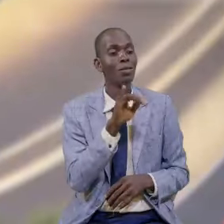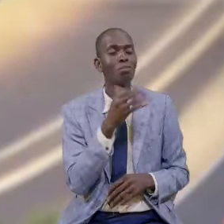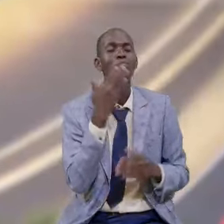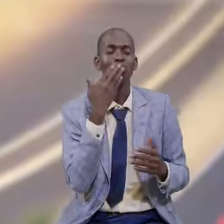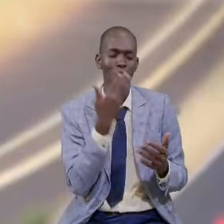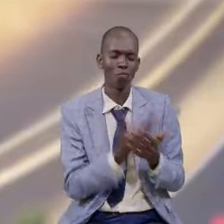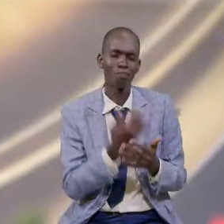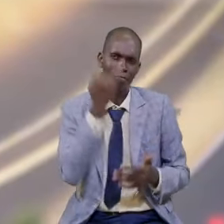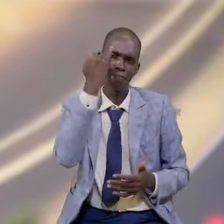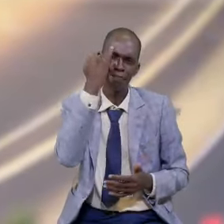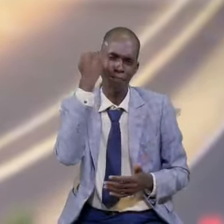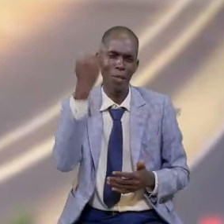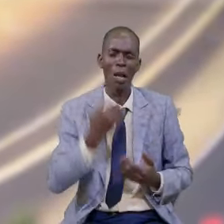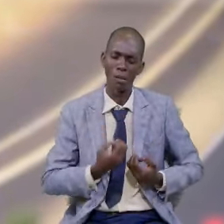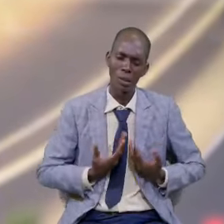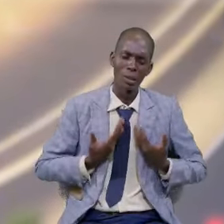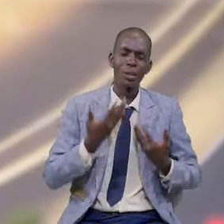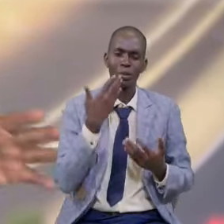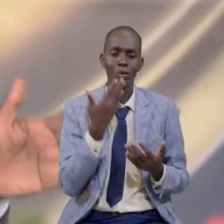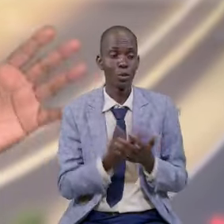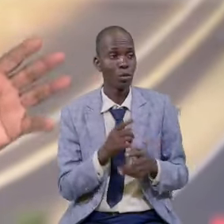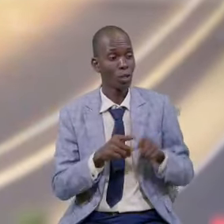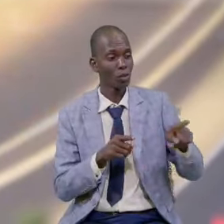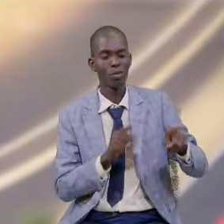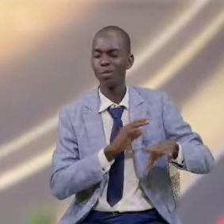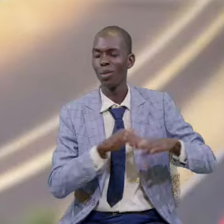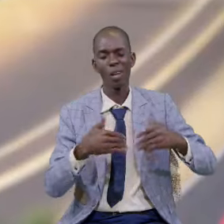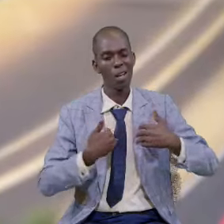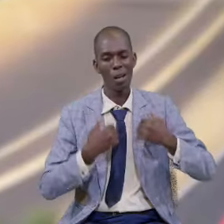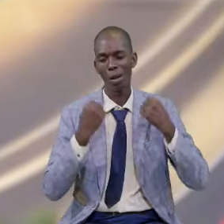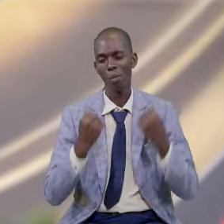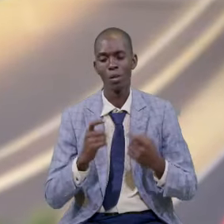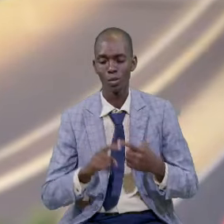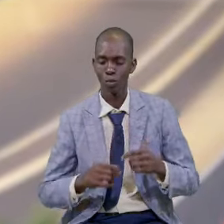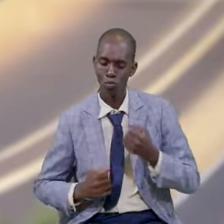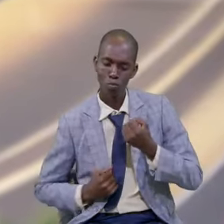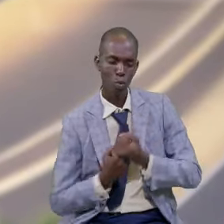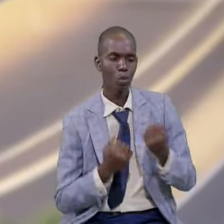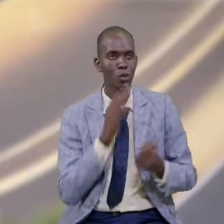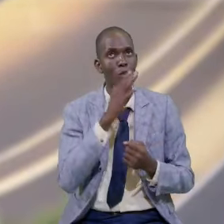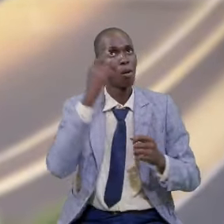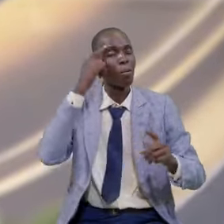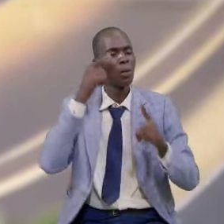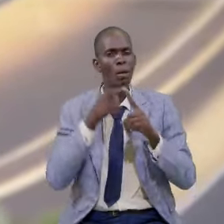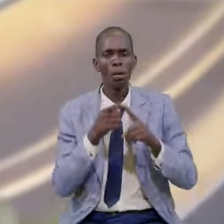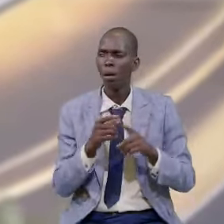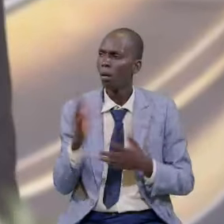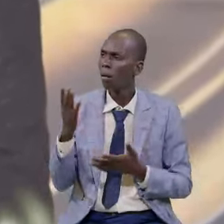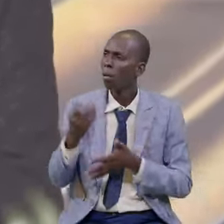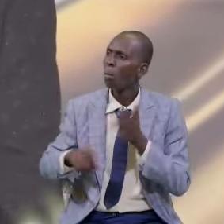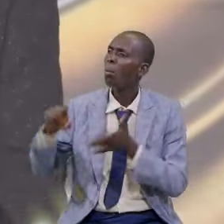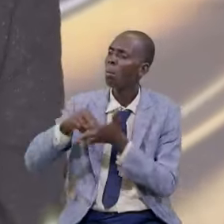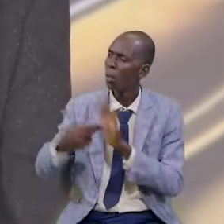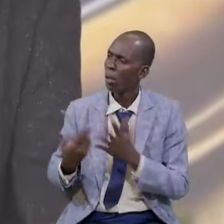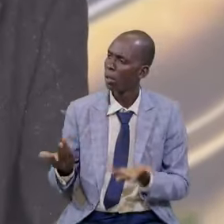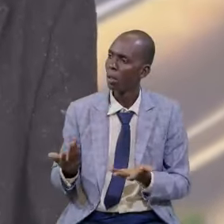cannot have action to back up that intention in that situation. What do you mean, sir? That man,